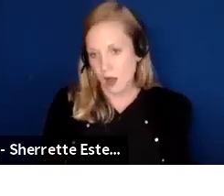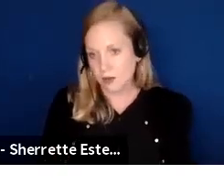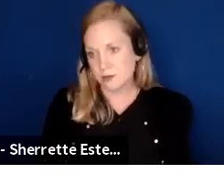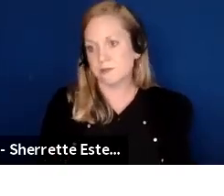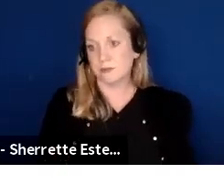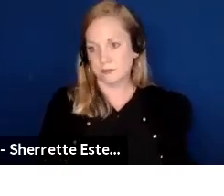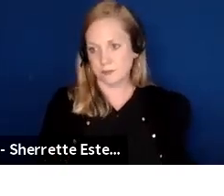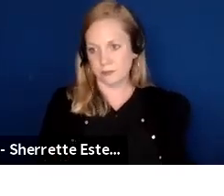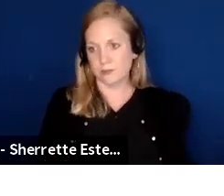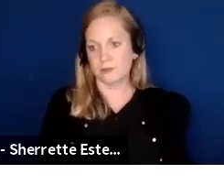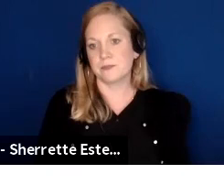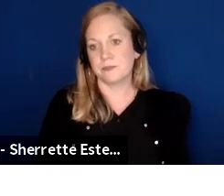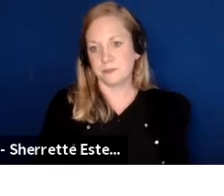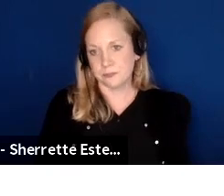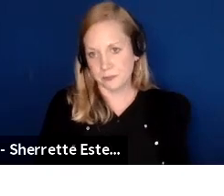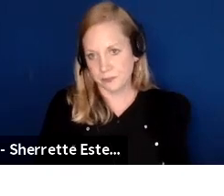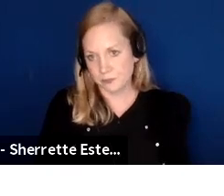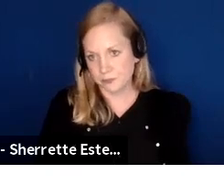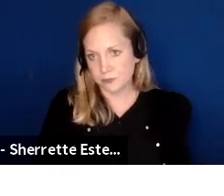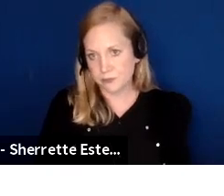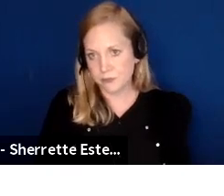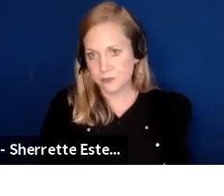or not.